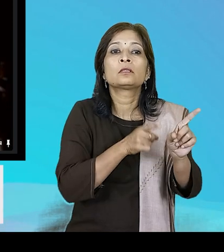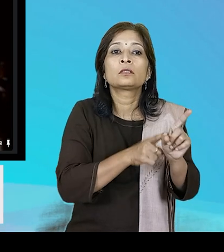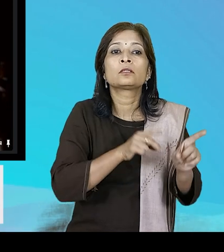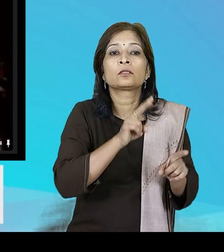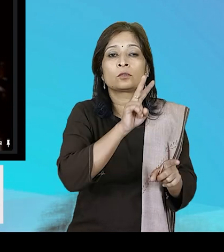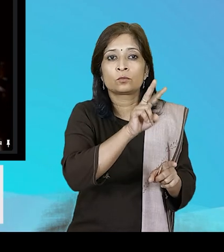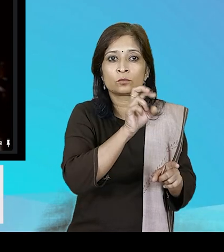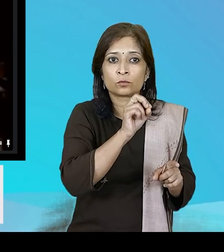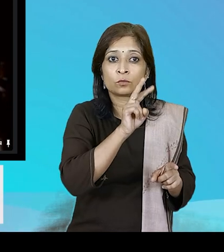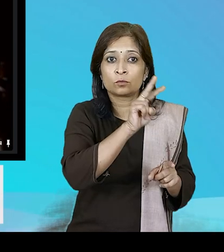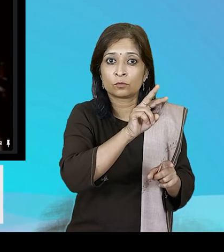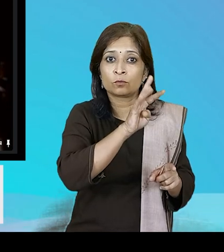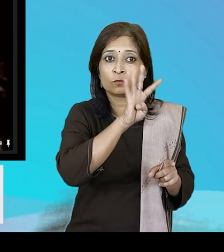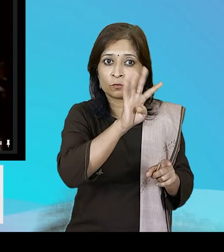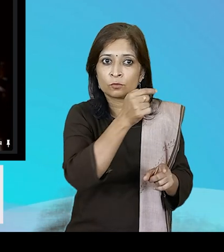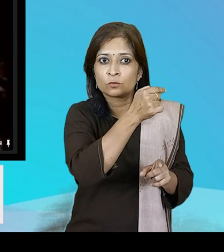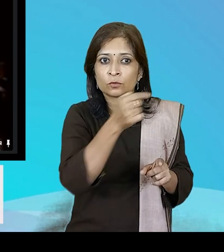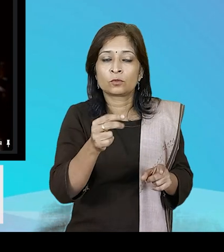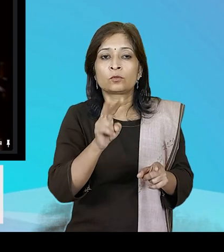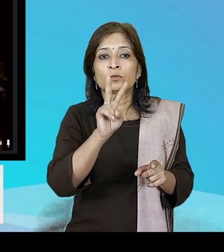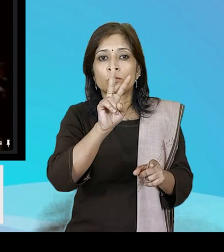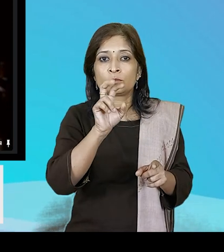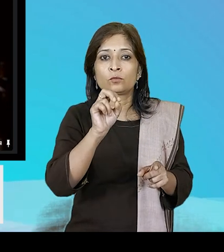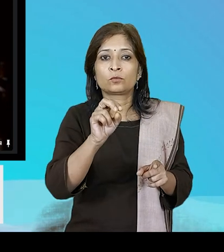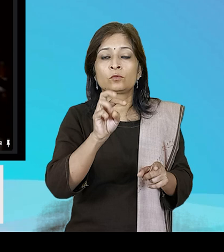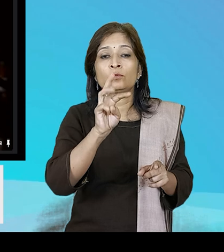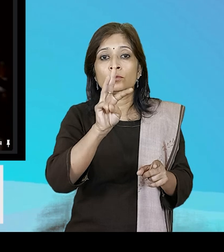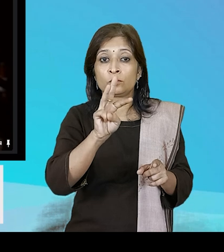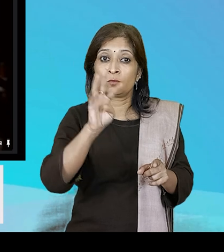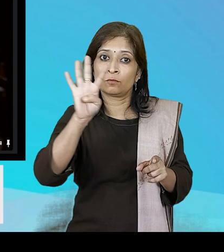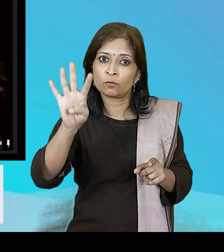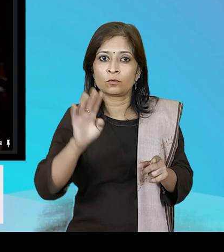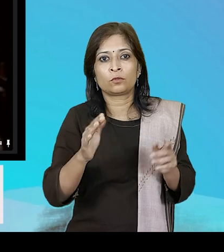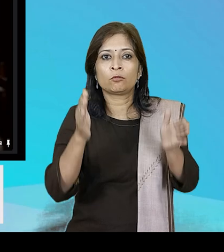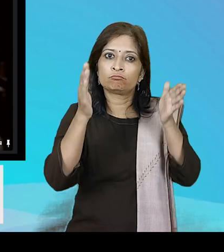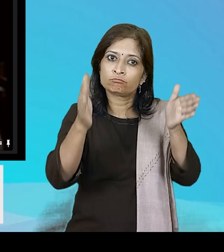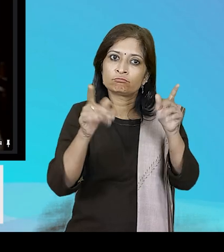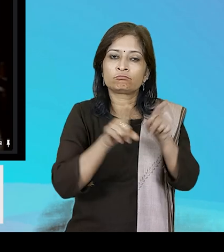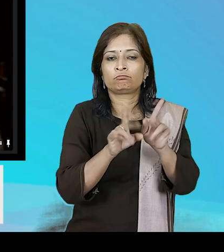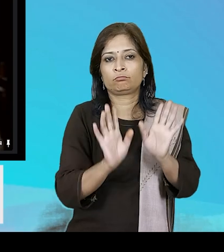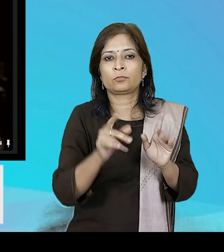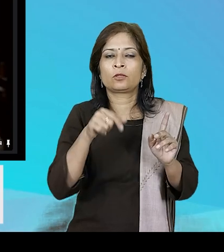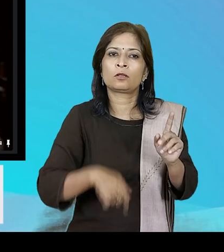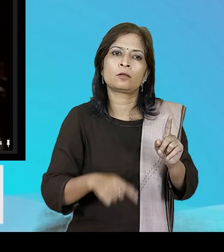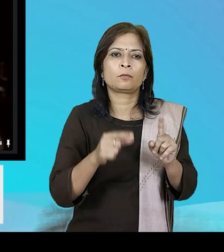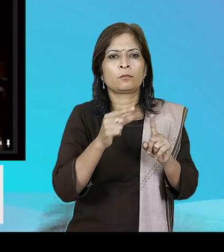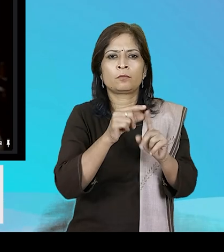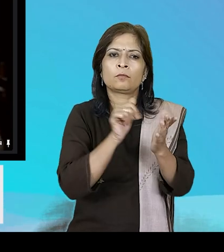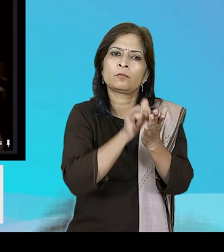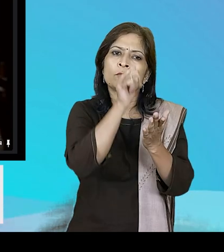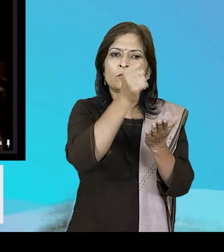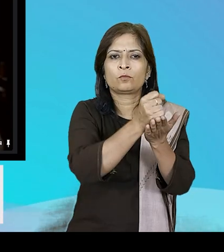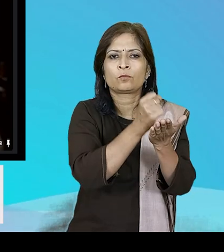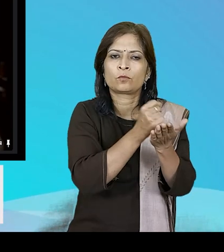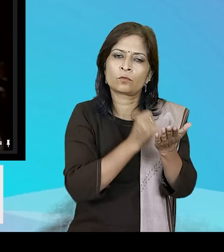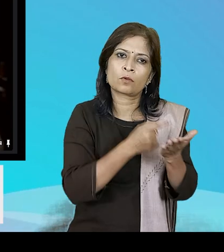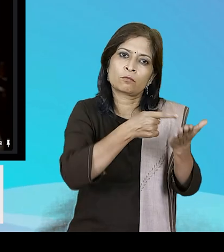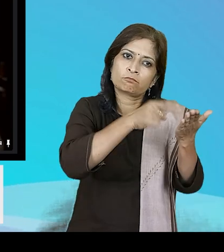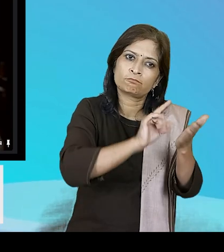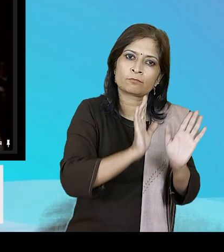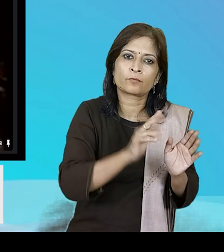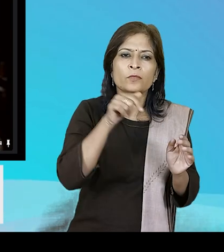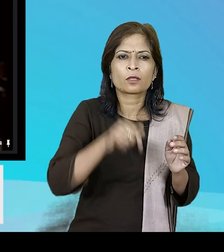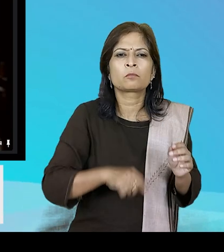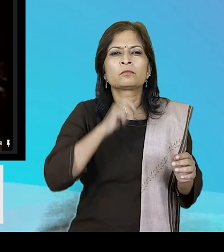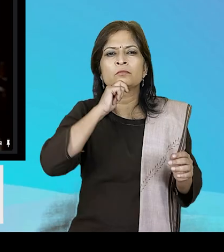to 2034. Okay. So it's a usually 10-year validity. For Mhm. minors, we restrict it to 5 years